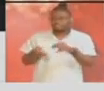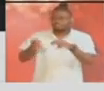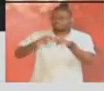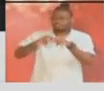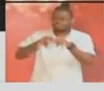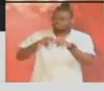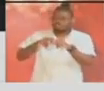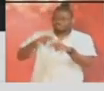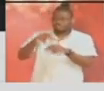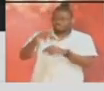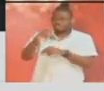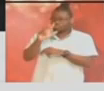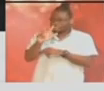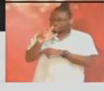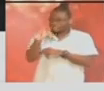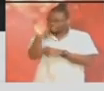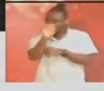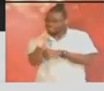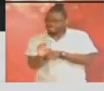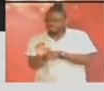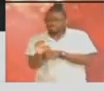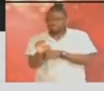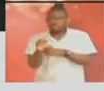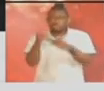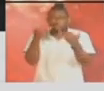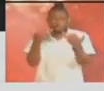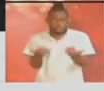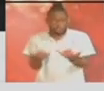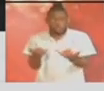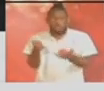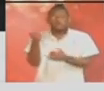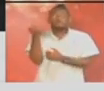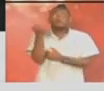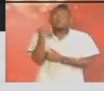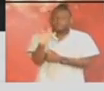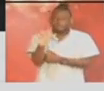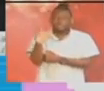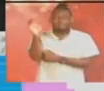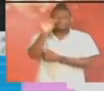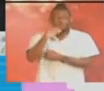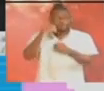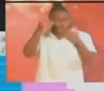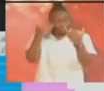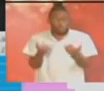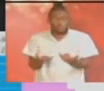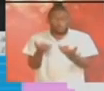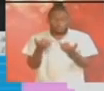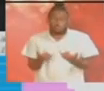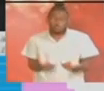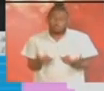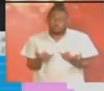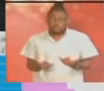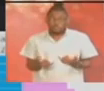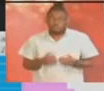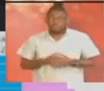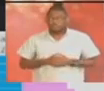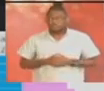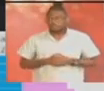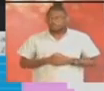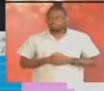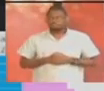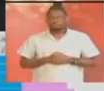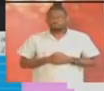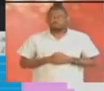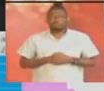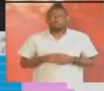February, all the way up to about 15% at the current time. Next slide, please. We also have the demographic slides, both